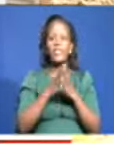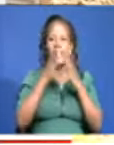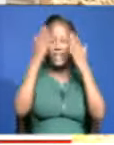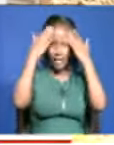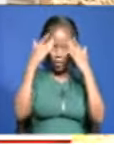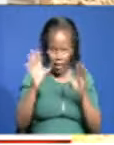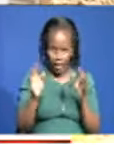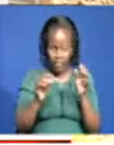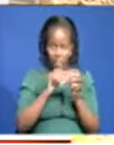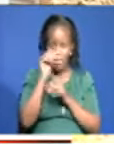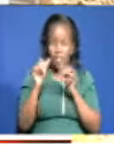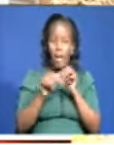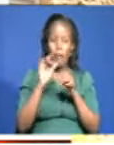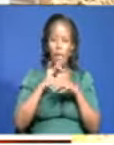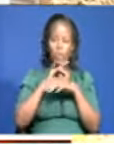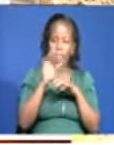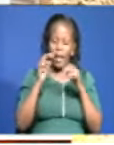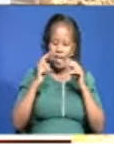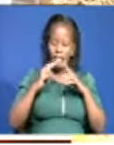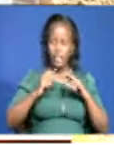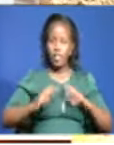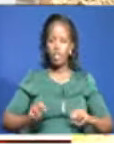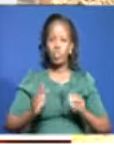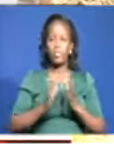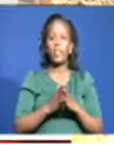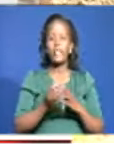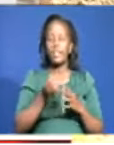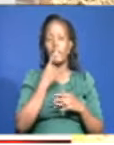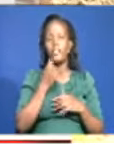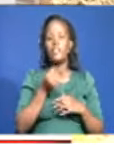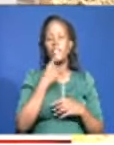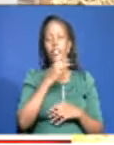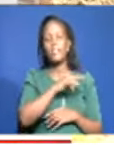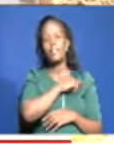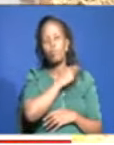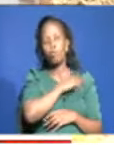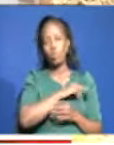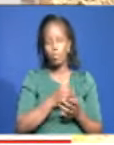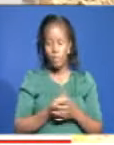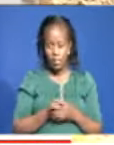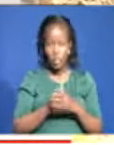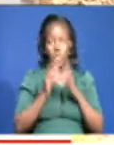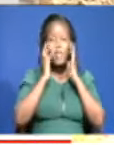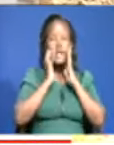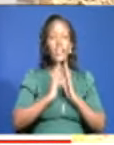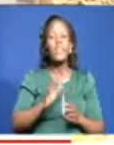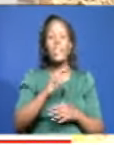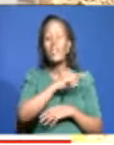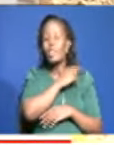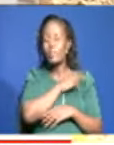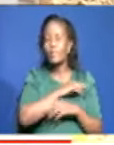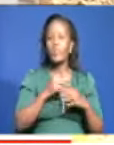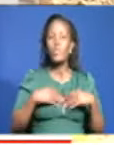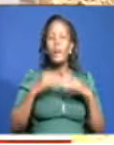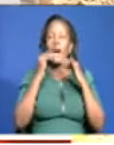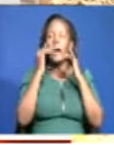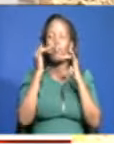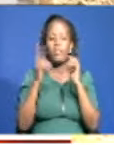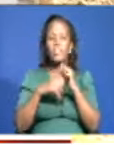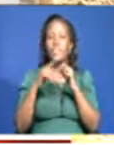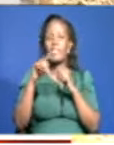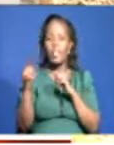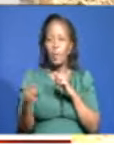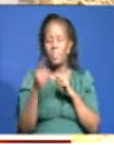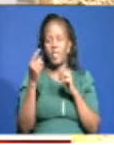and treatment of cancer. If we look at Kenyatta National Hospital, we see over 6,000 new cancer patients every year, and those